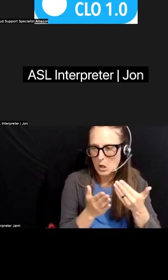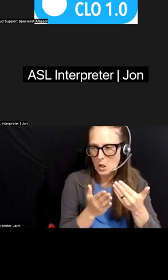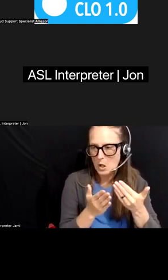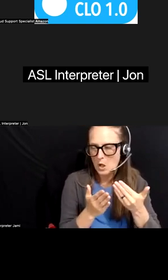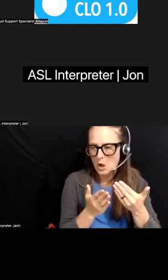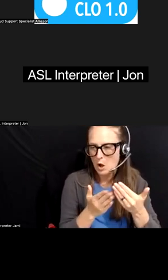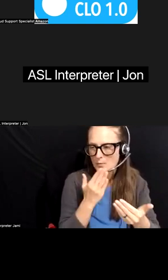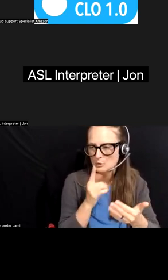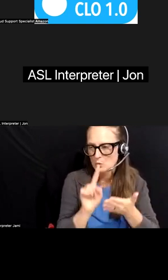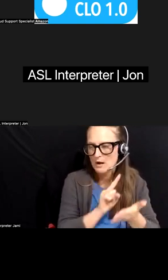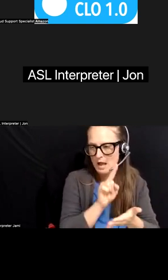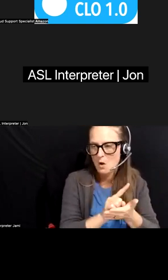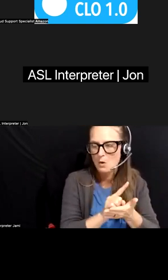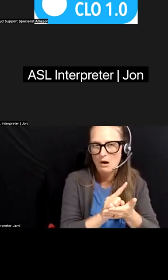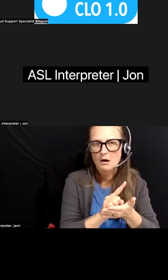the hour we'll take a little break,